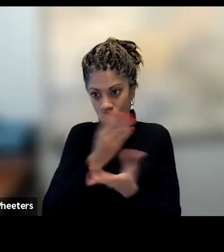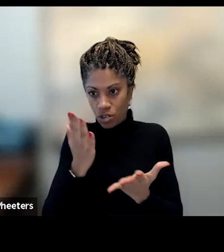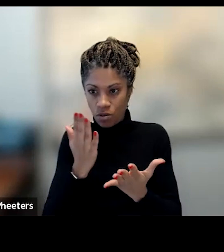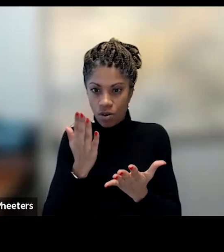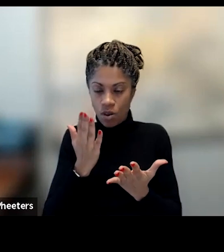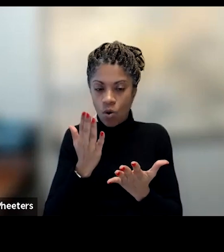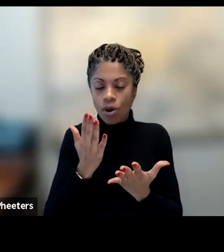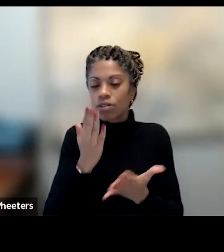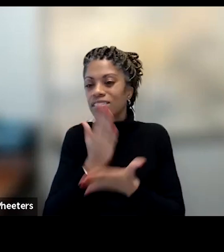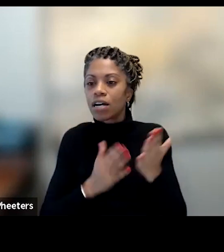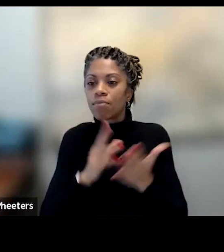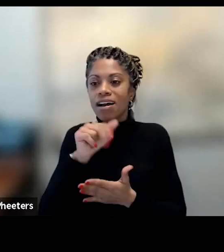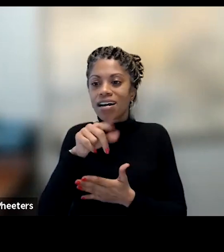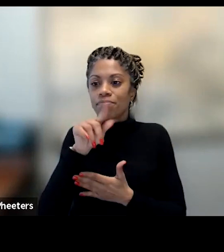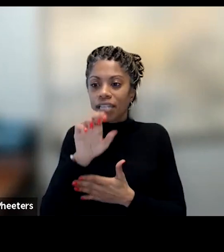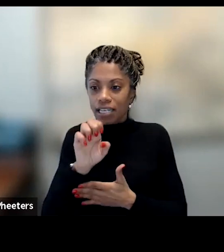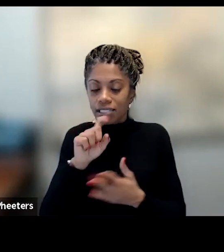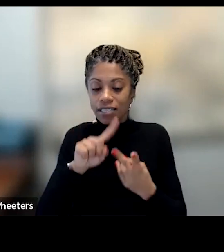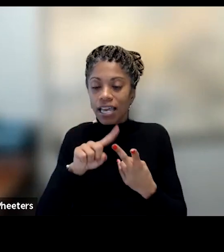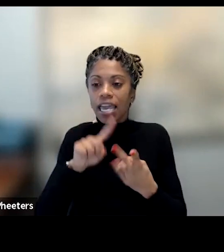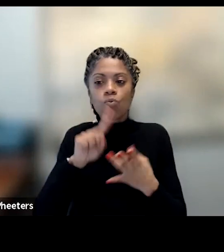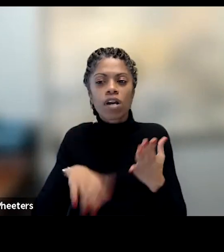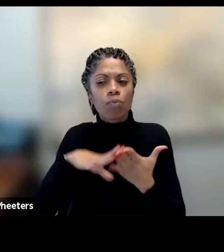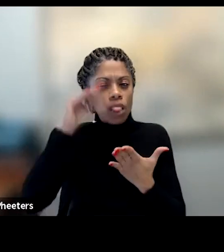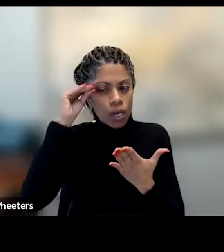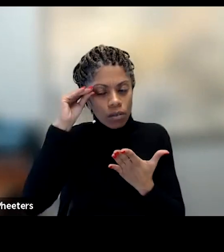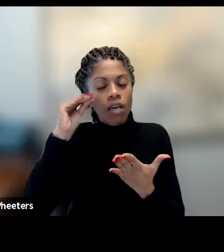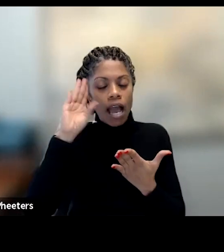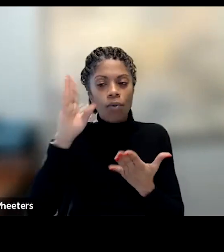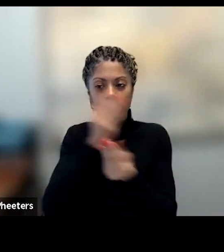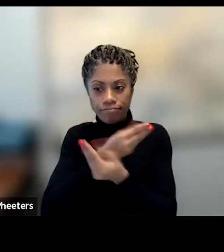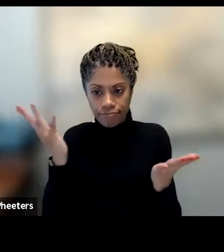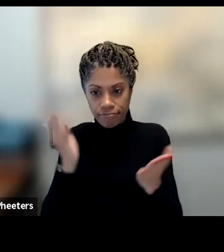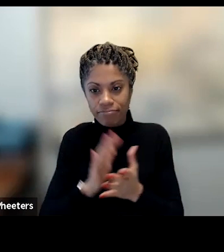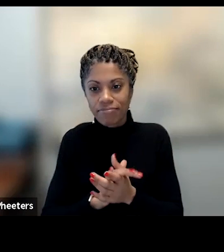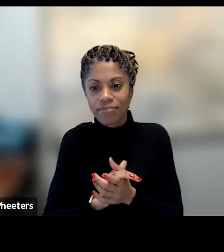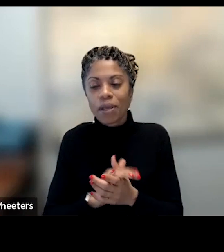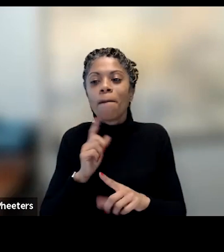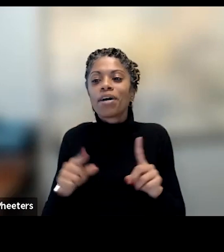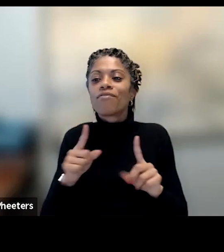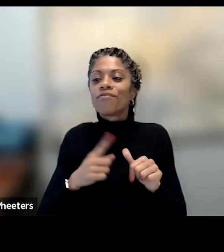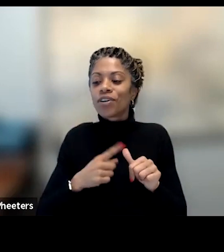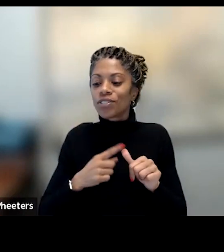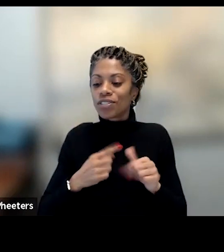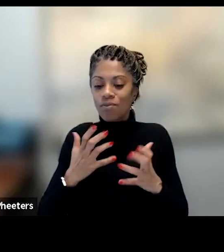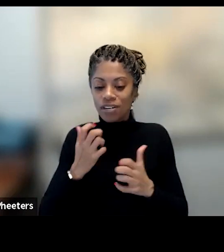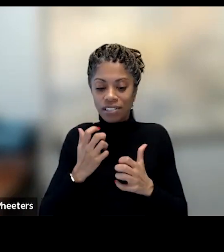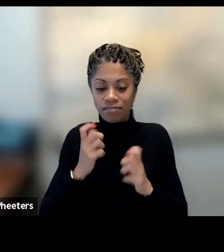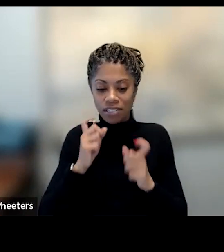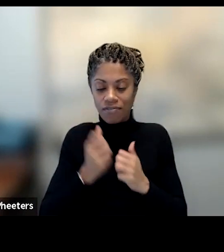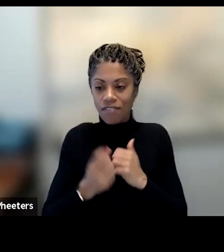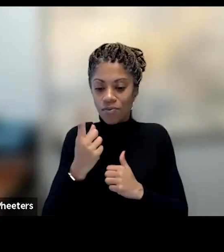you can expect and what have we learned. But before we do that, I just want to give everyone some space, because I looked at